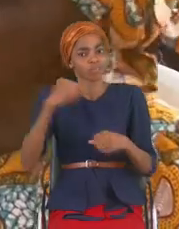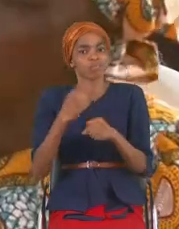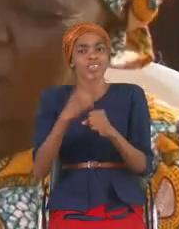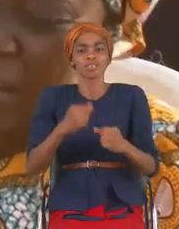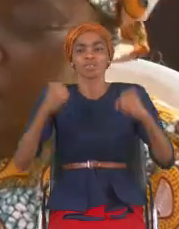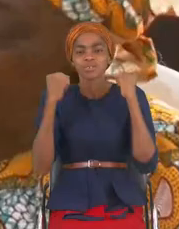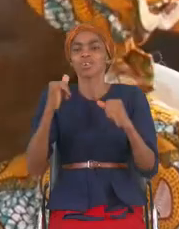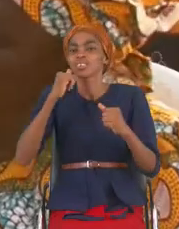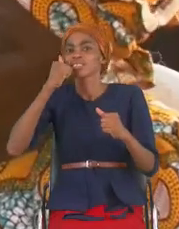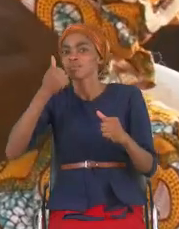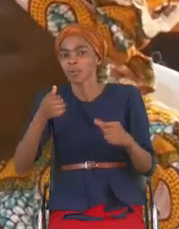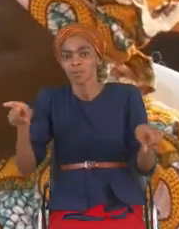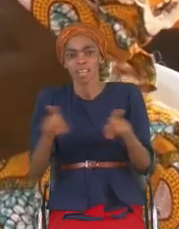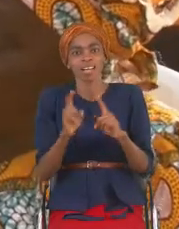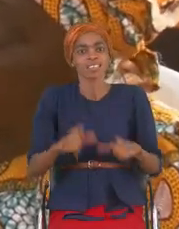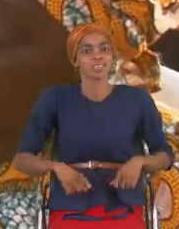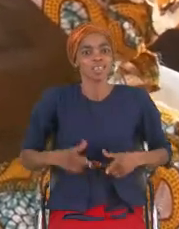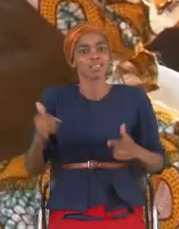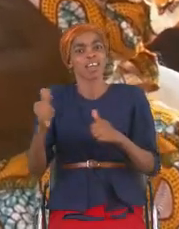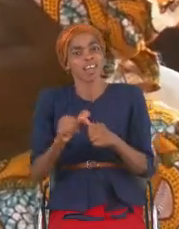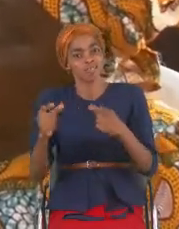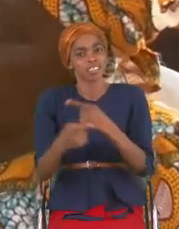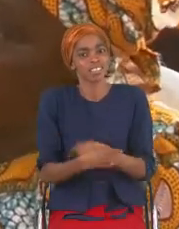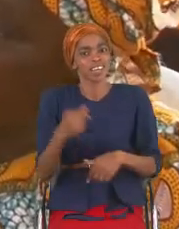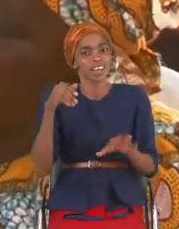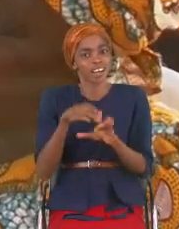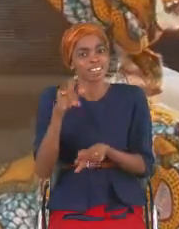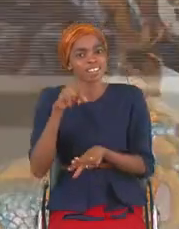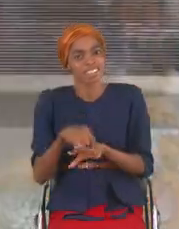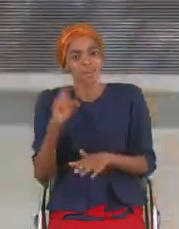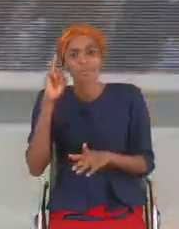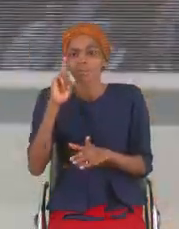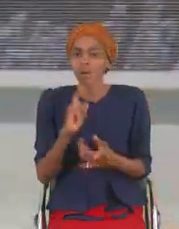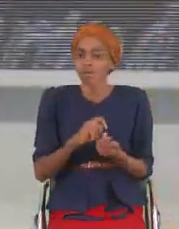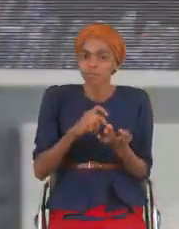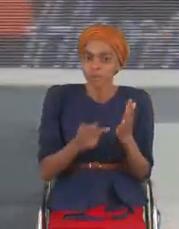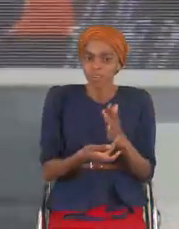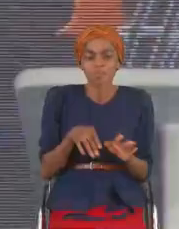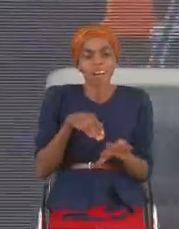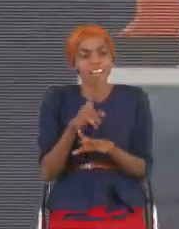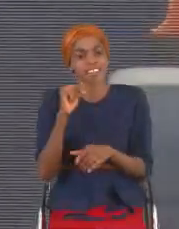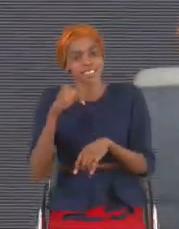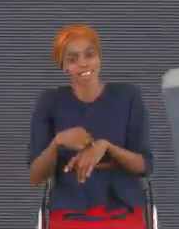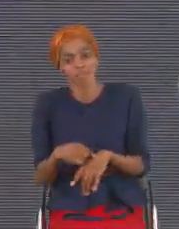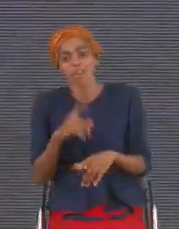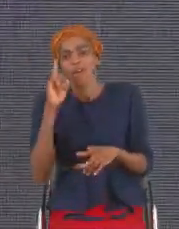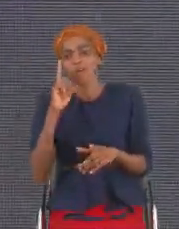And as you live one day at a time, one event at a time, and one activity